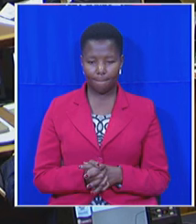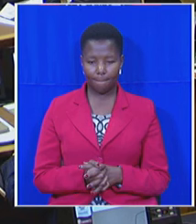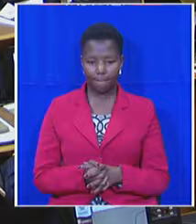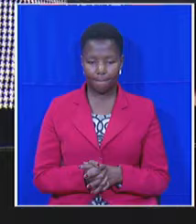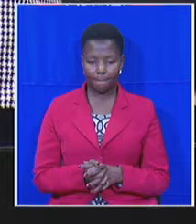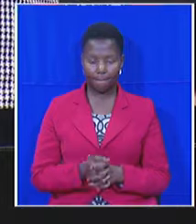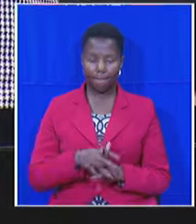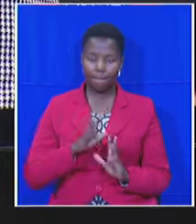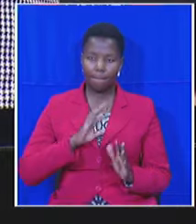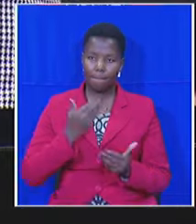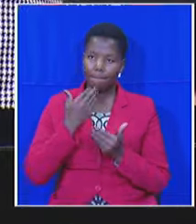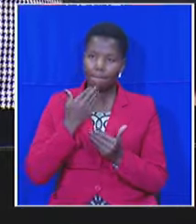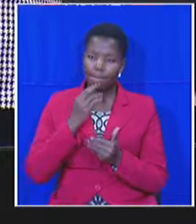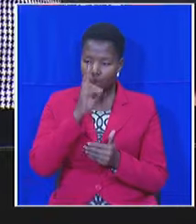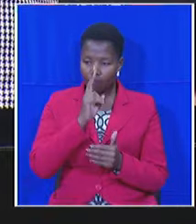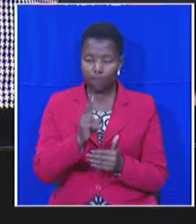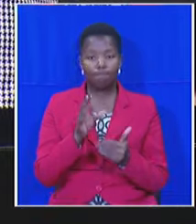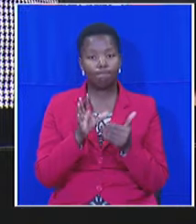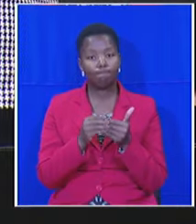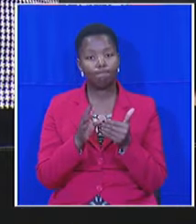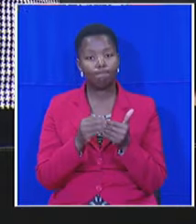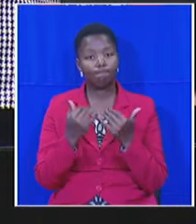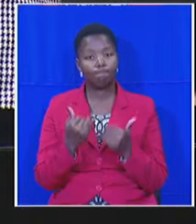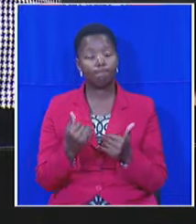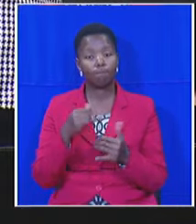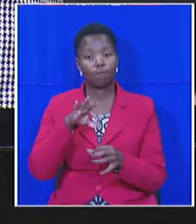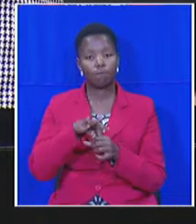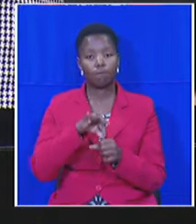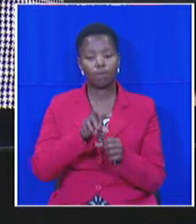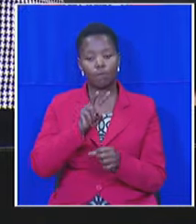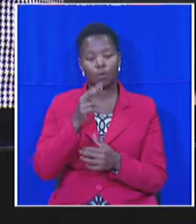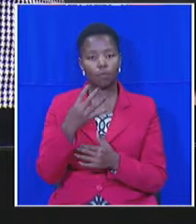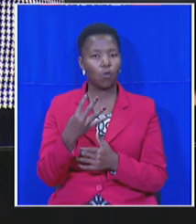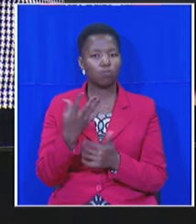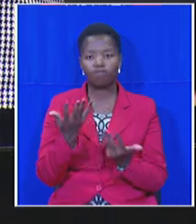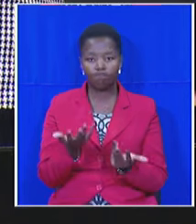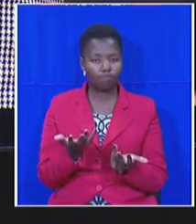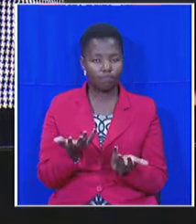Thank you, honorable members. Outcomes for the vote number 24.